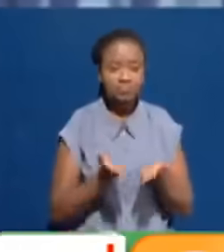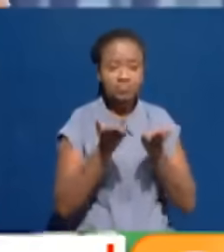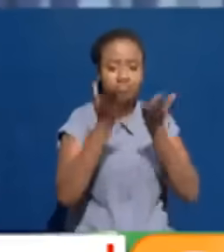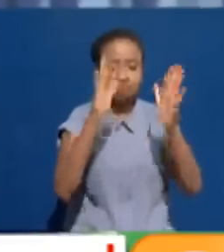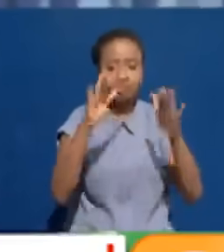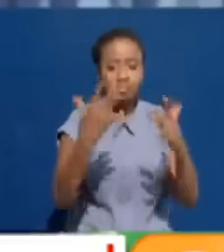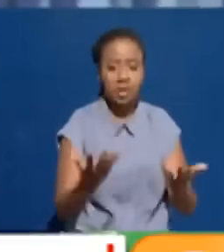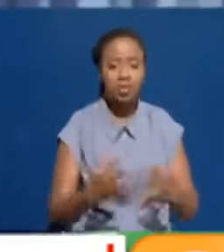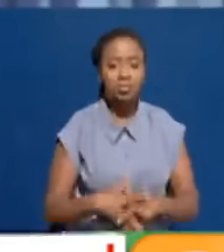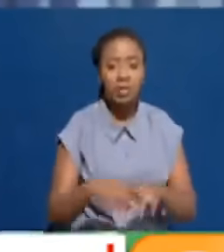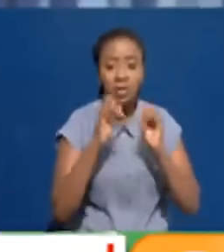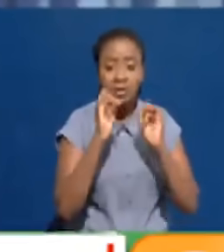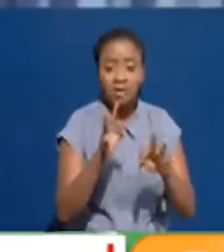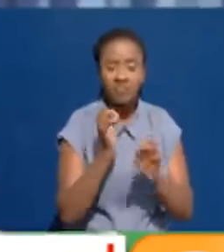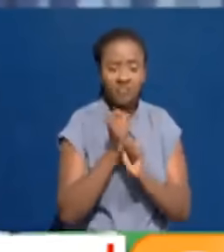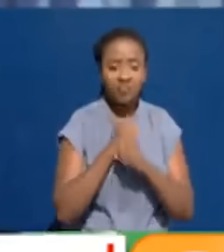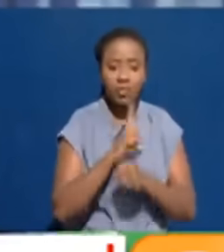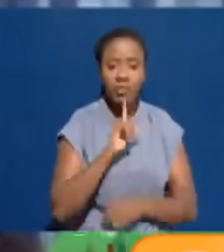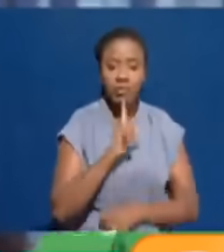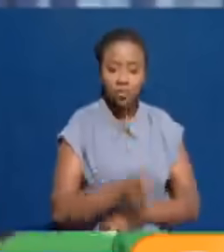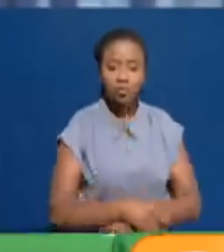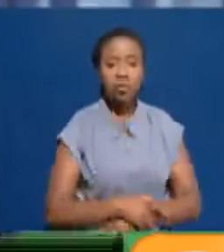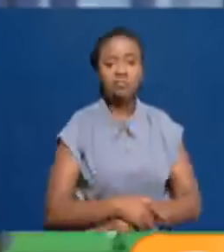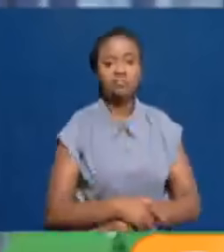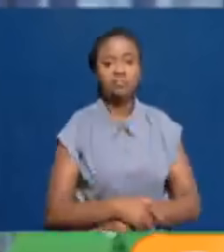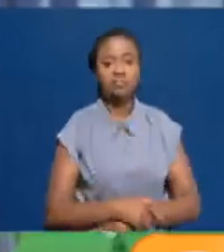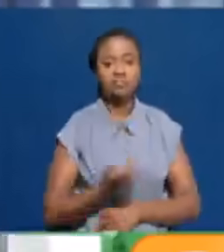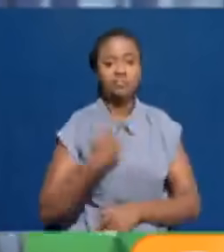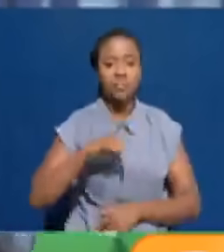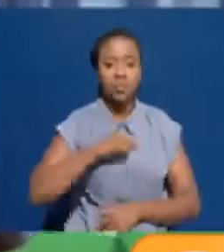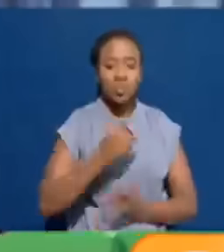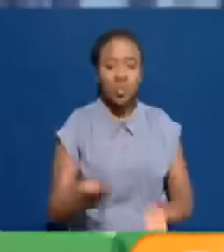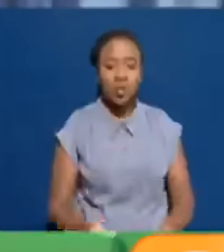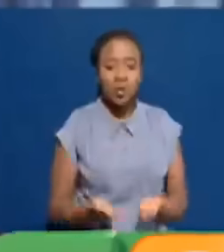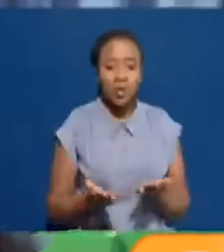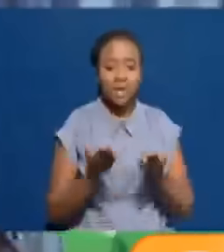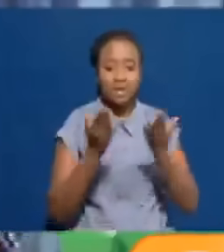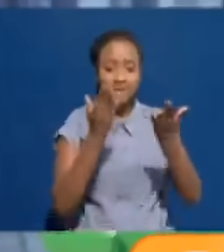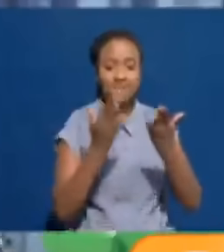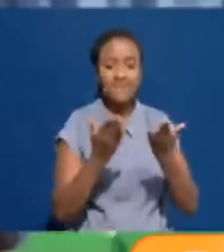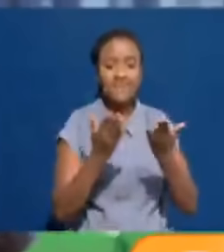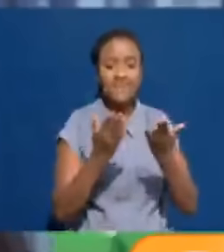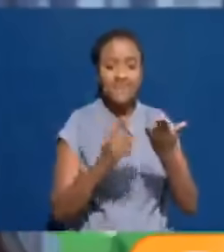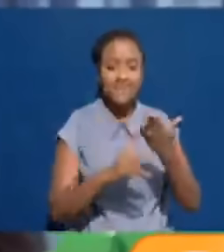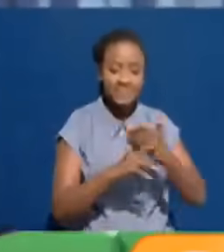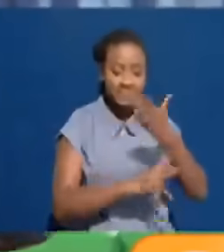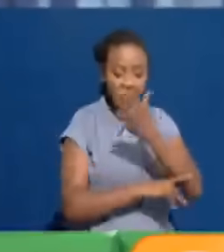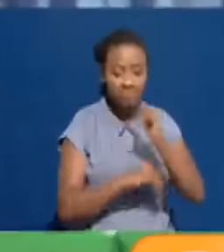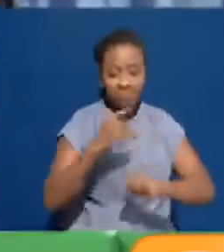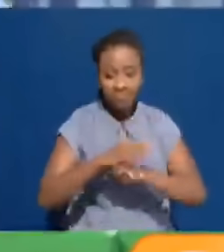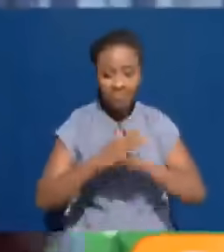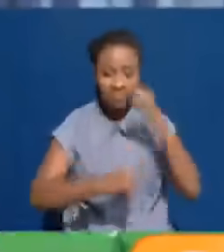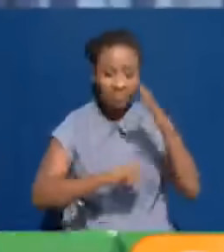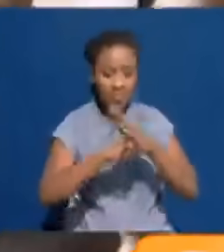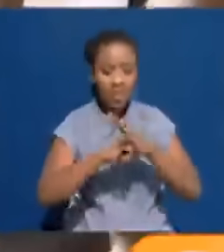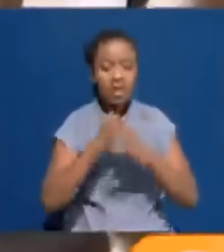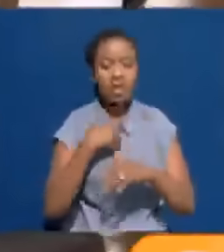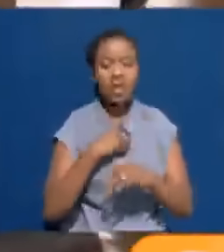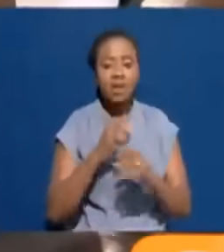is to ensure that we build bridges and close ranks and ensure that we speak as one